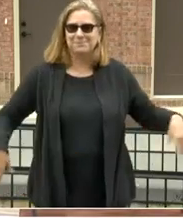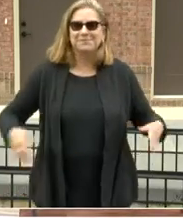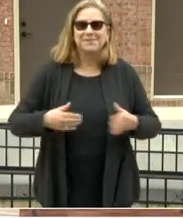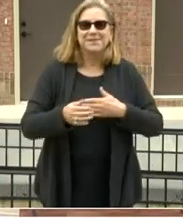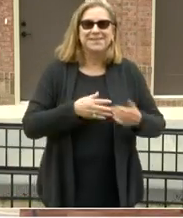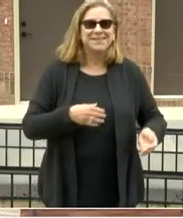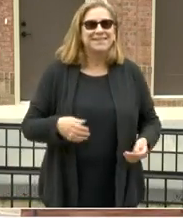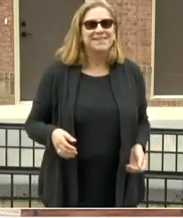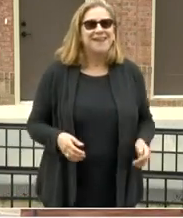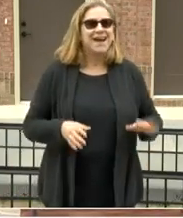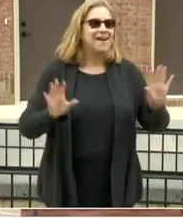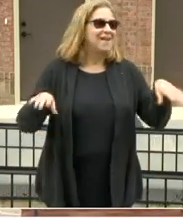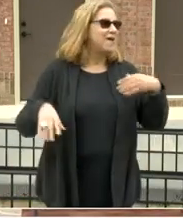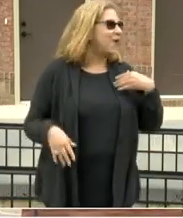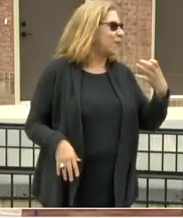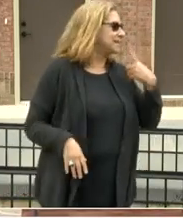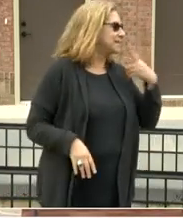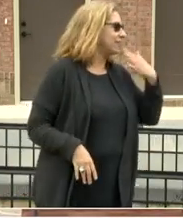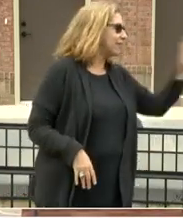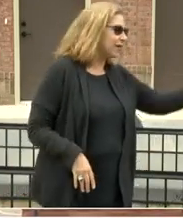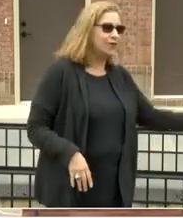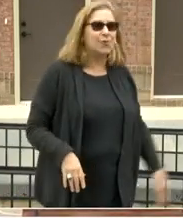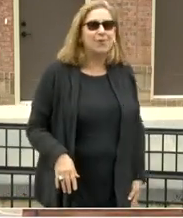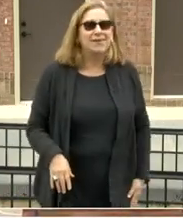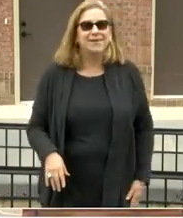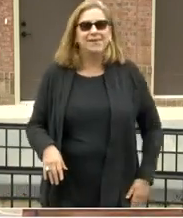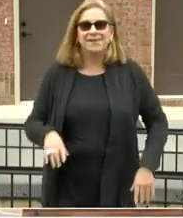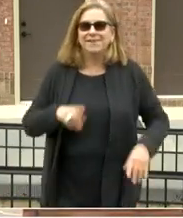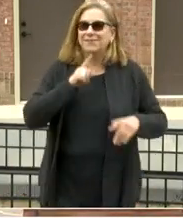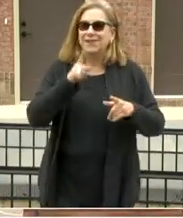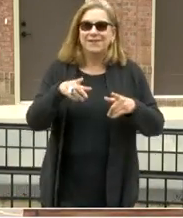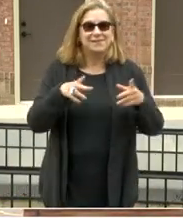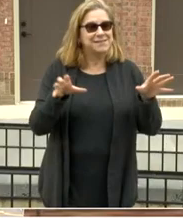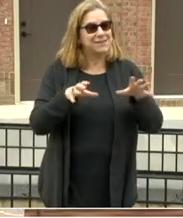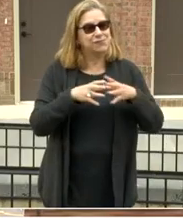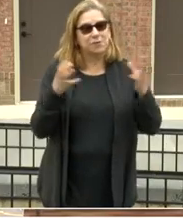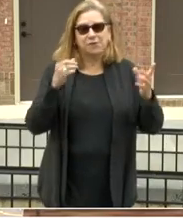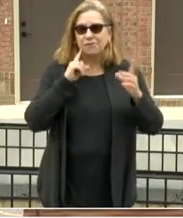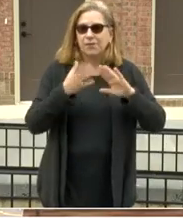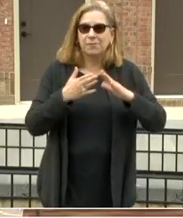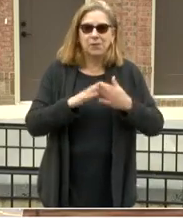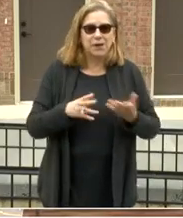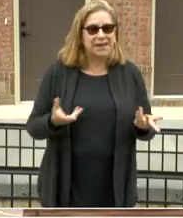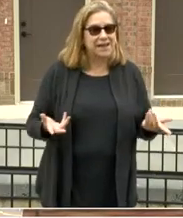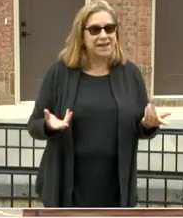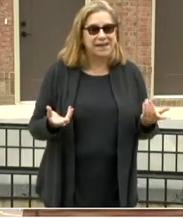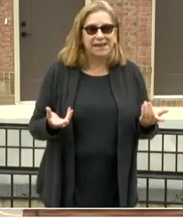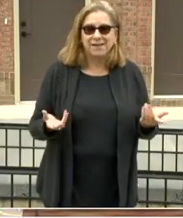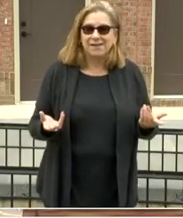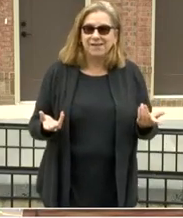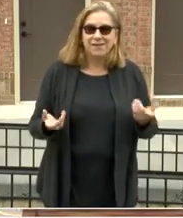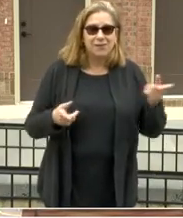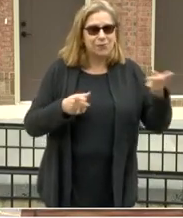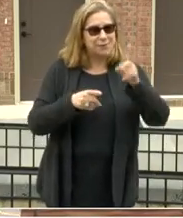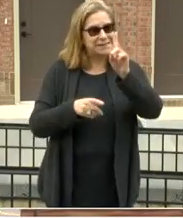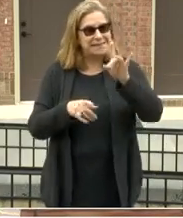say thank you. Thank you to the community for opening your arms to what's been proposed here on the campus. One thing that's really great is